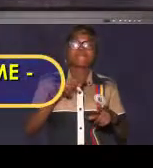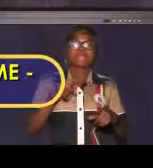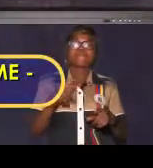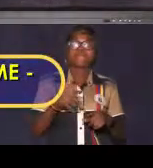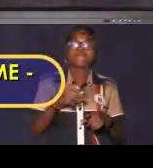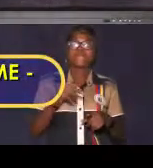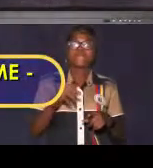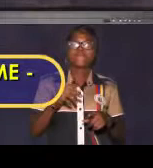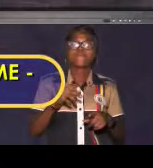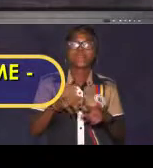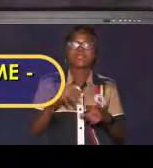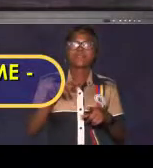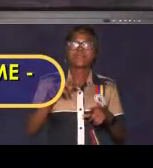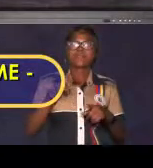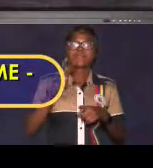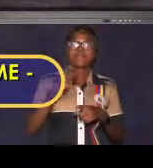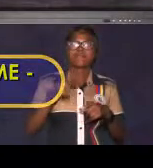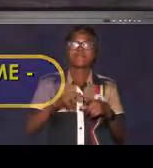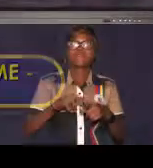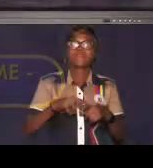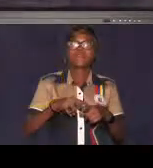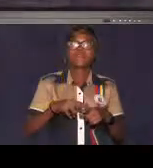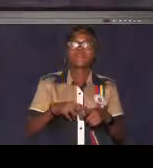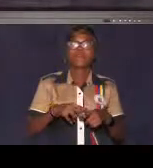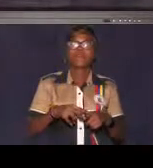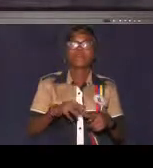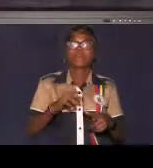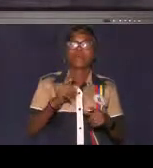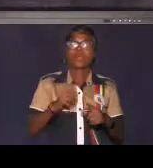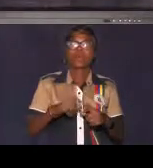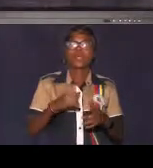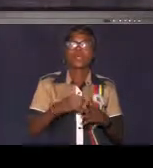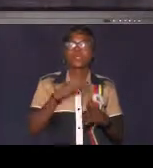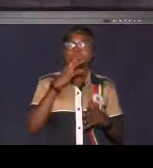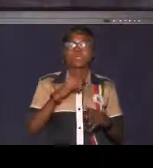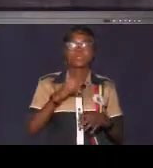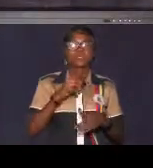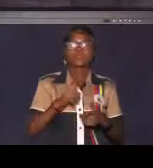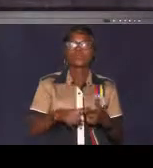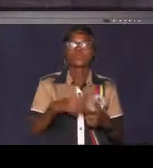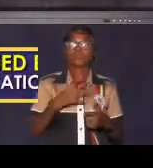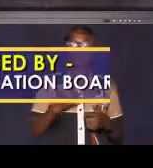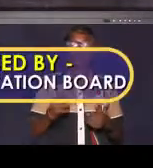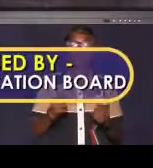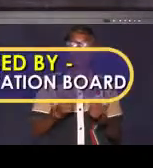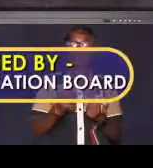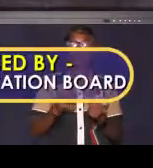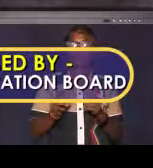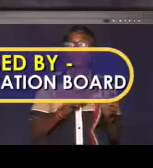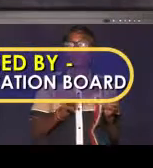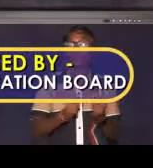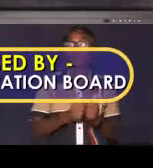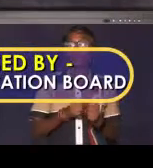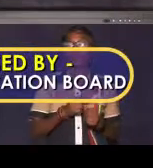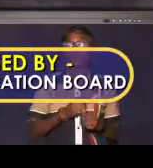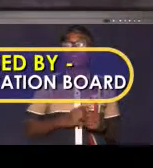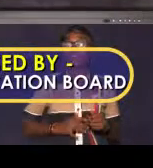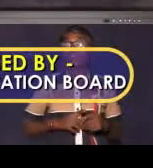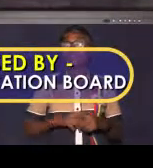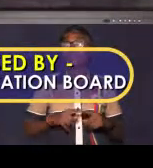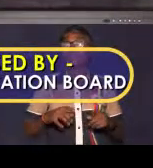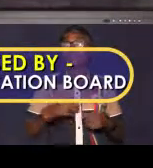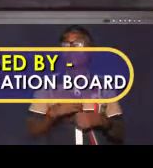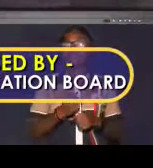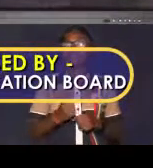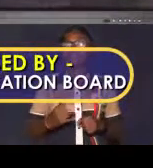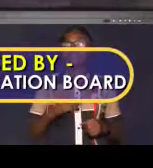it has to do with breaking or crushing something into very small pieces between two hard surfaces or using